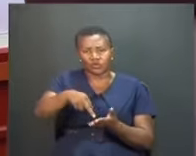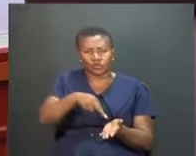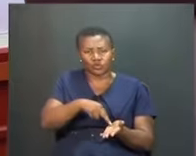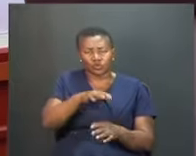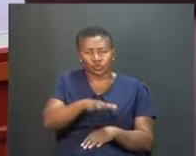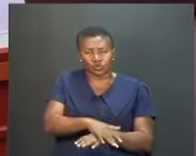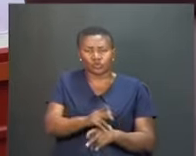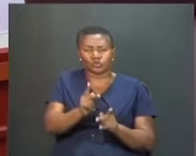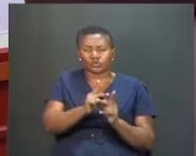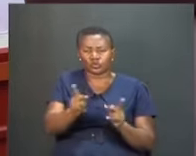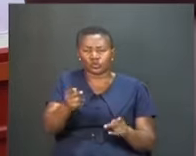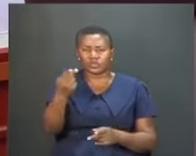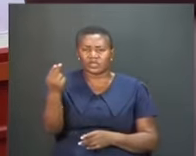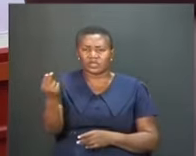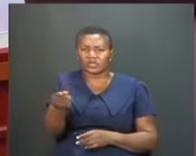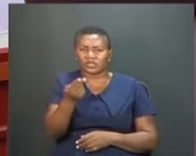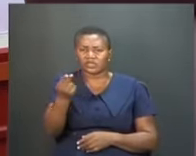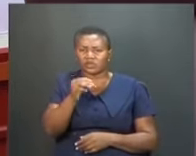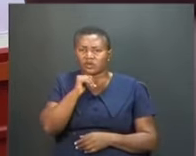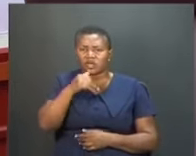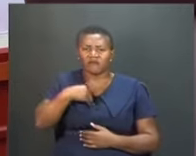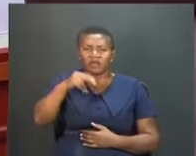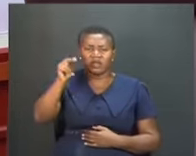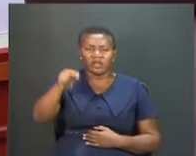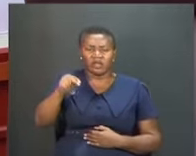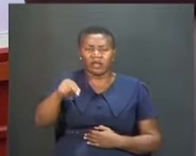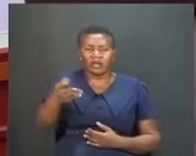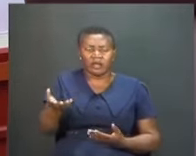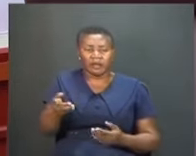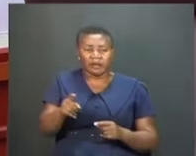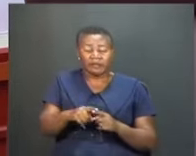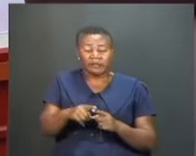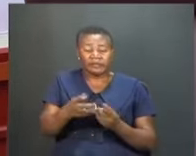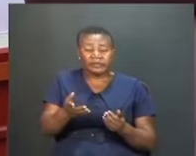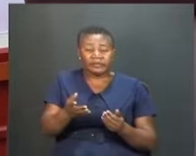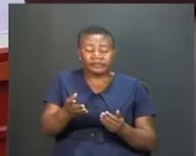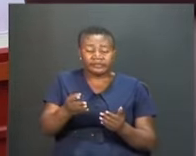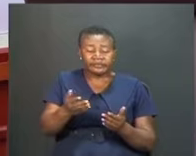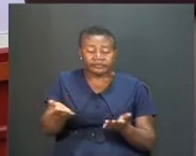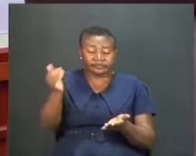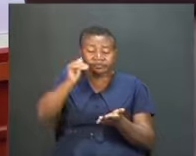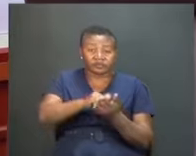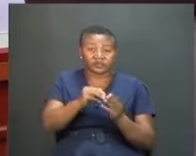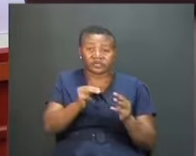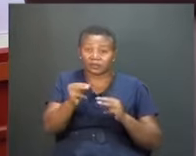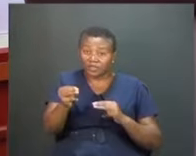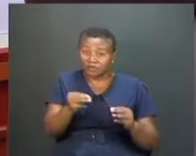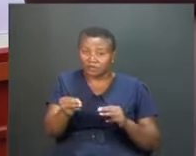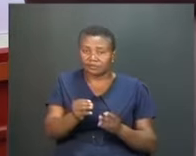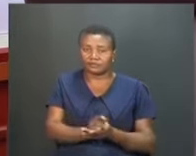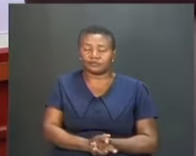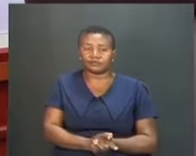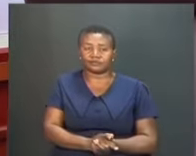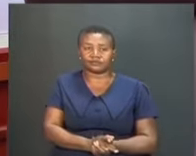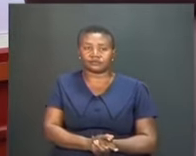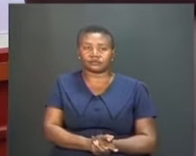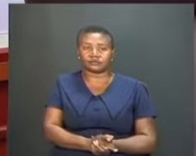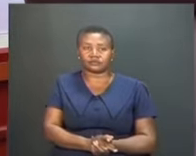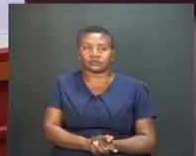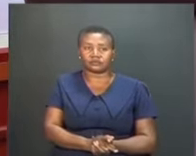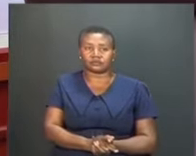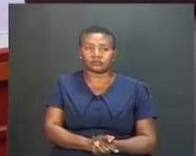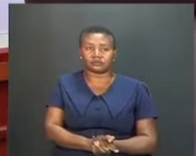be the need to now go through the matter again. We haven't suddenly woken up